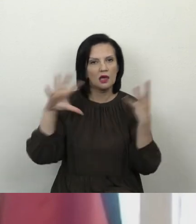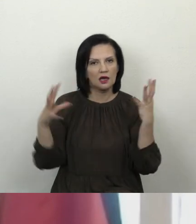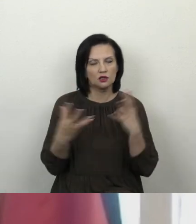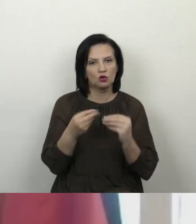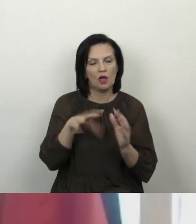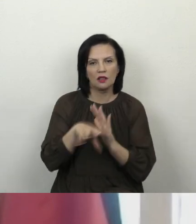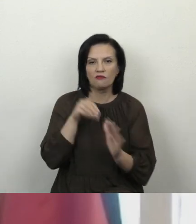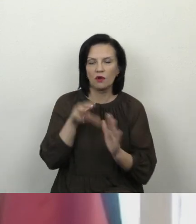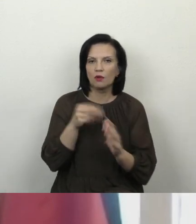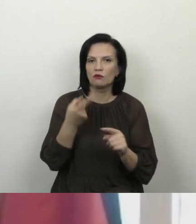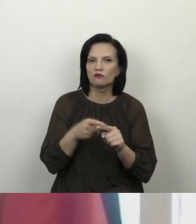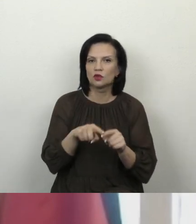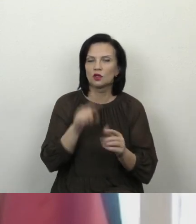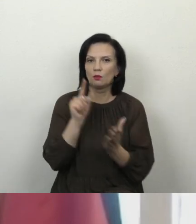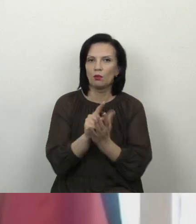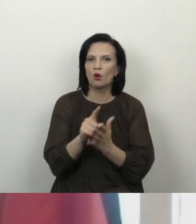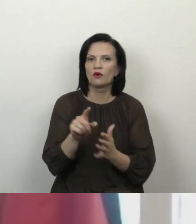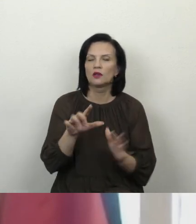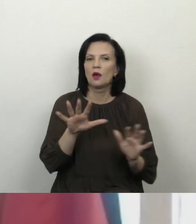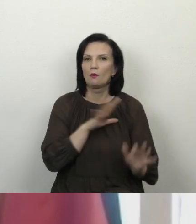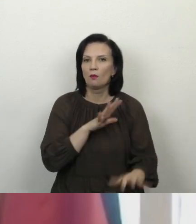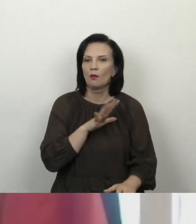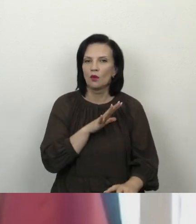eye. And